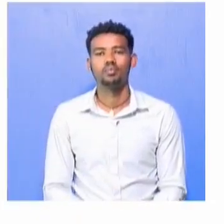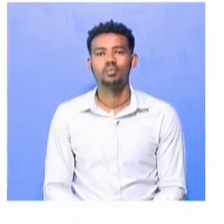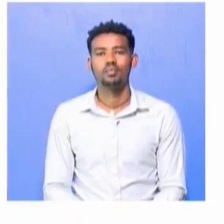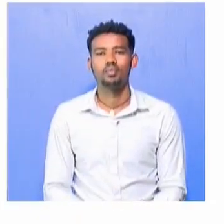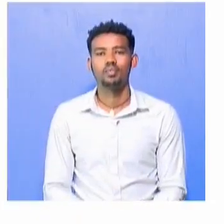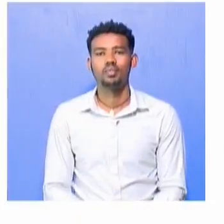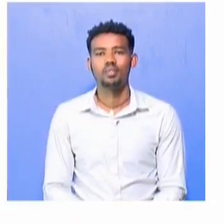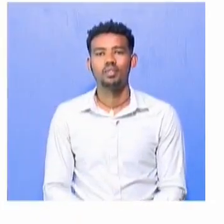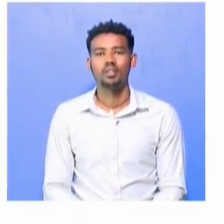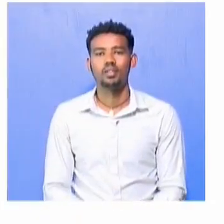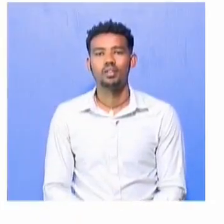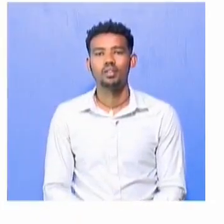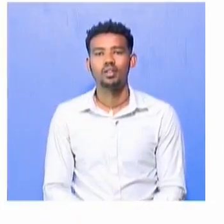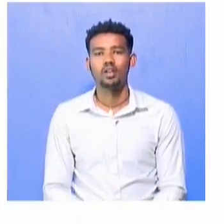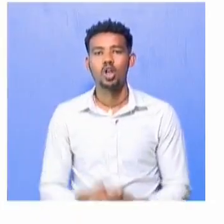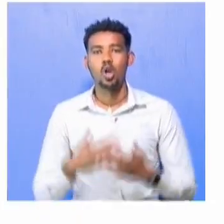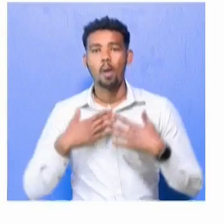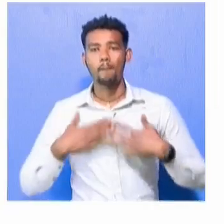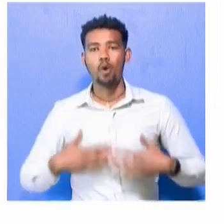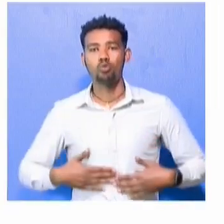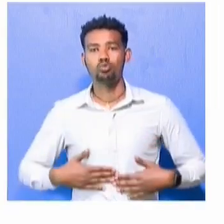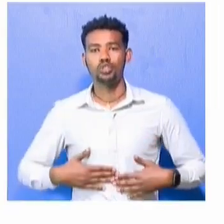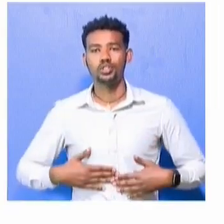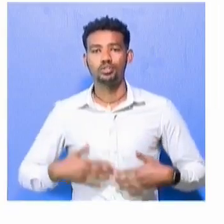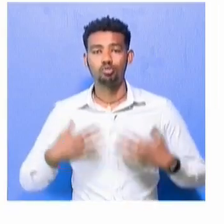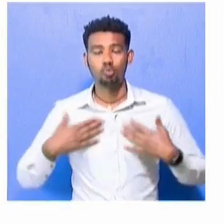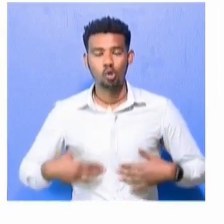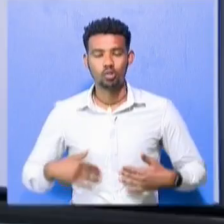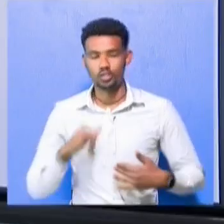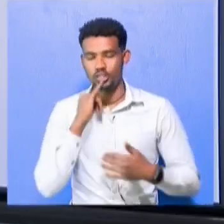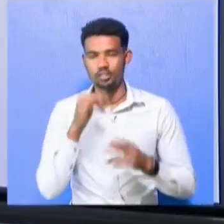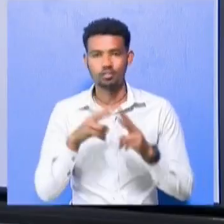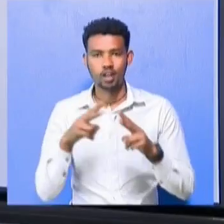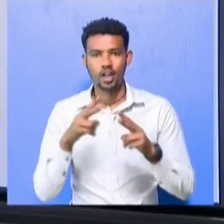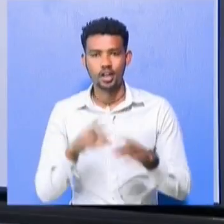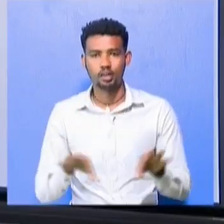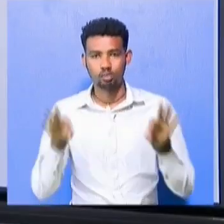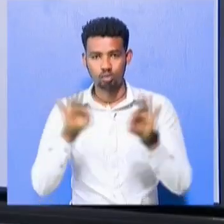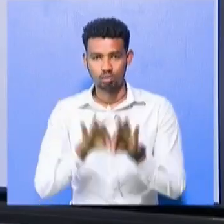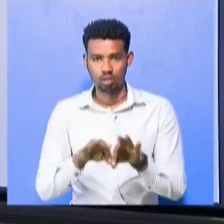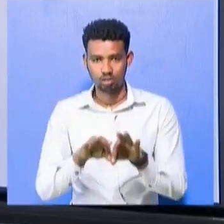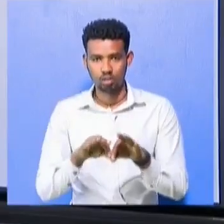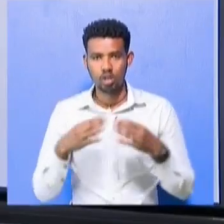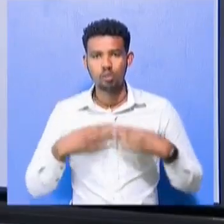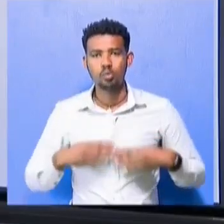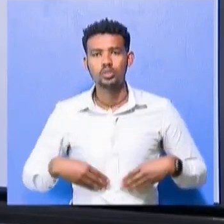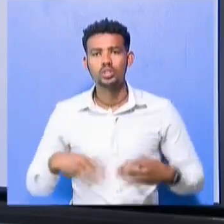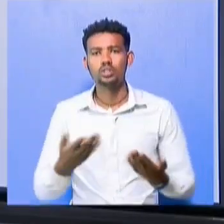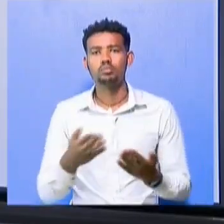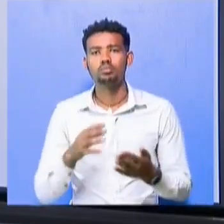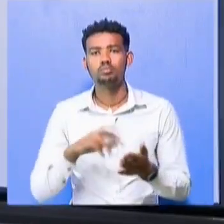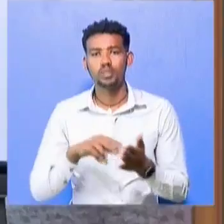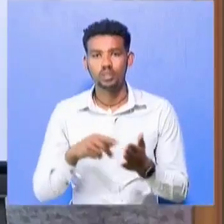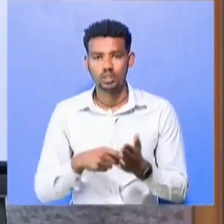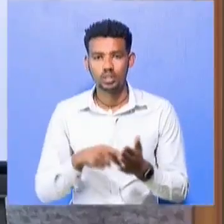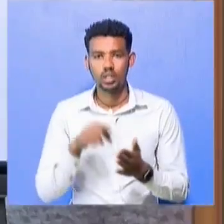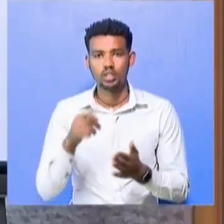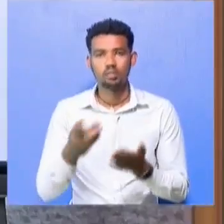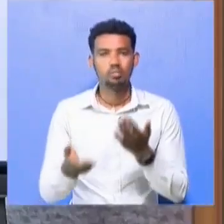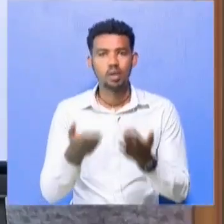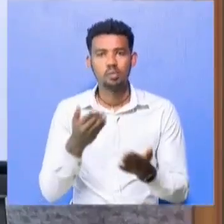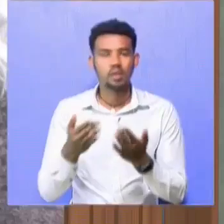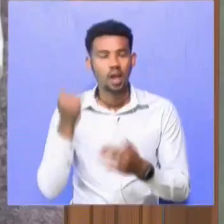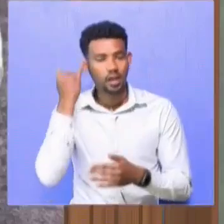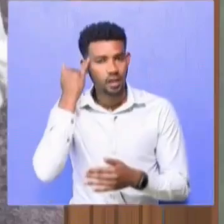body. Now, body is very important. What do you mean by that body means? Body means it's maybe an